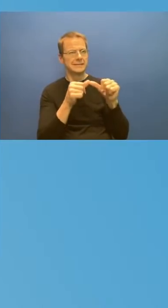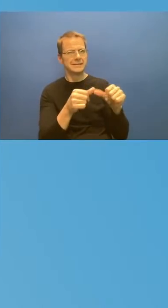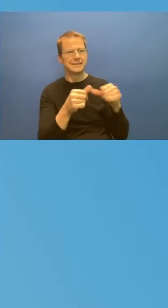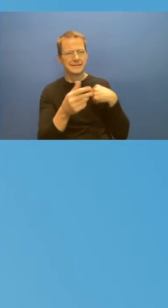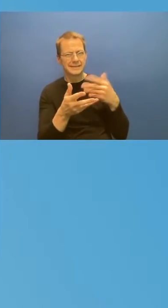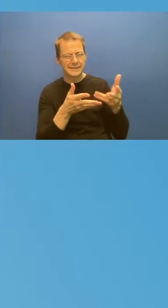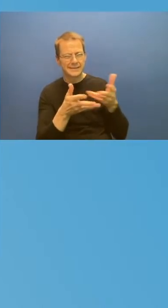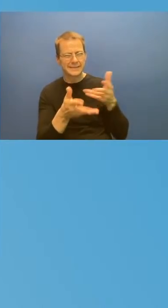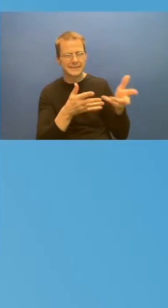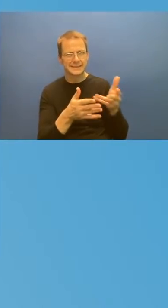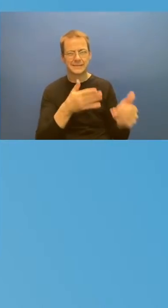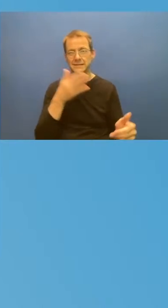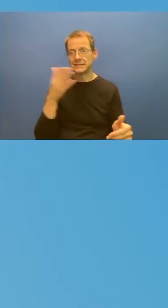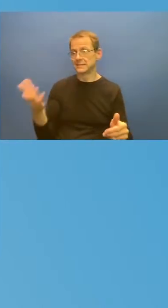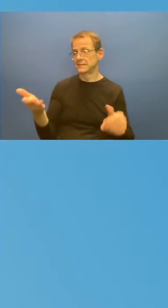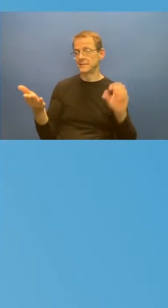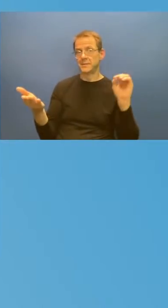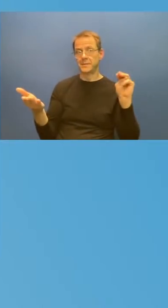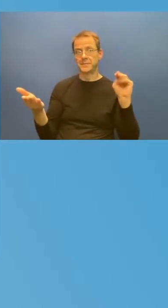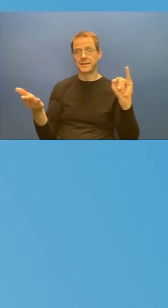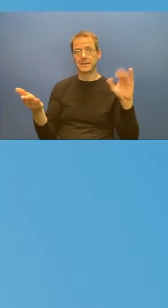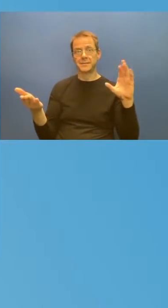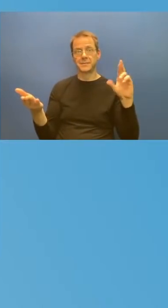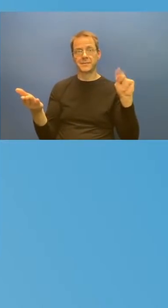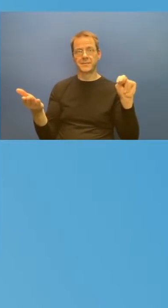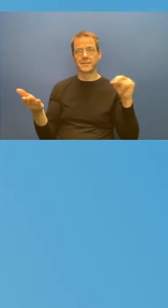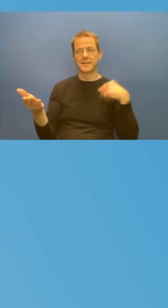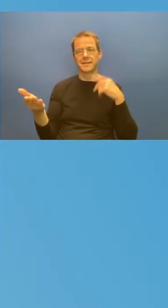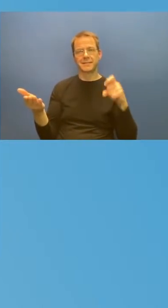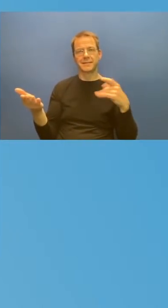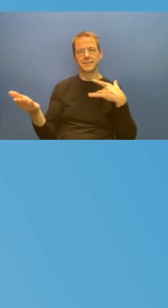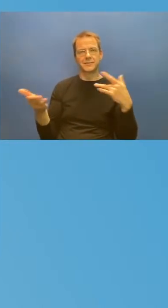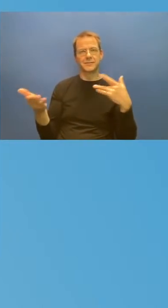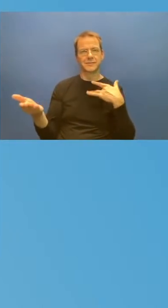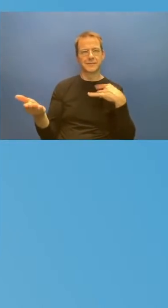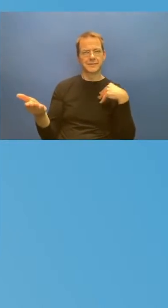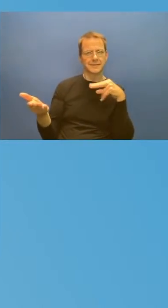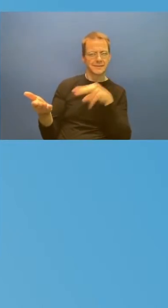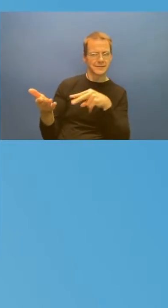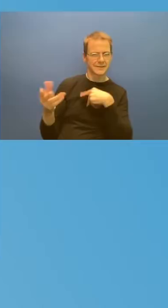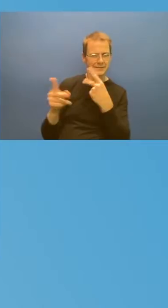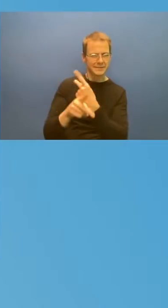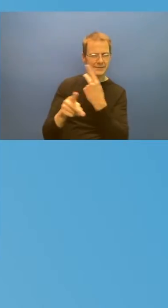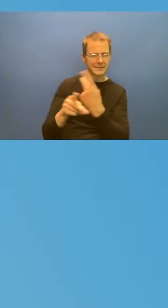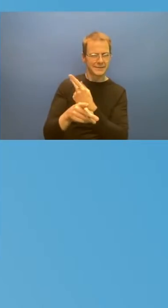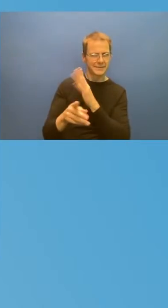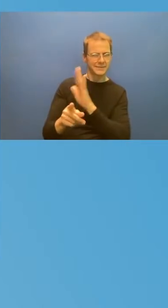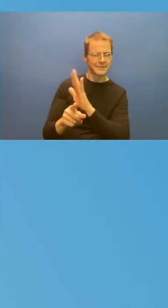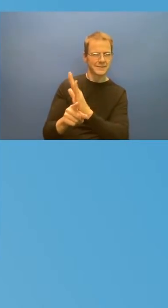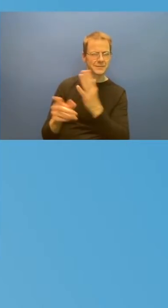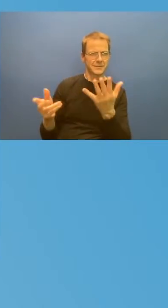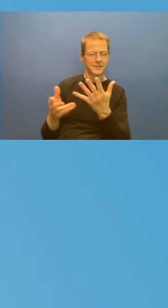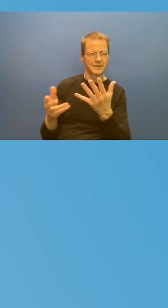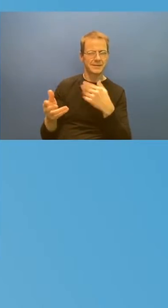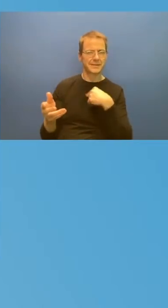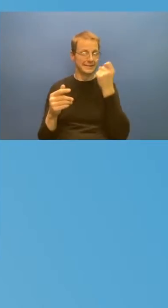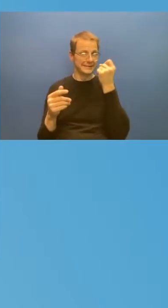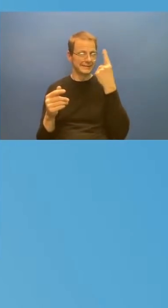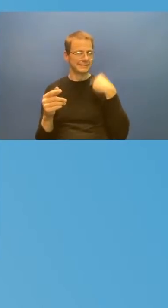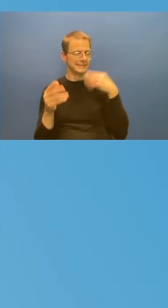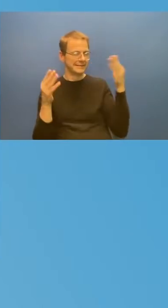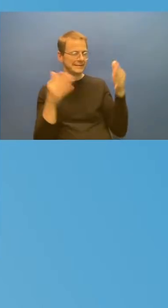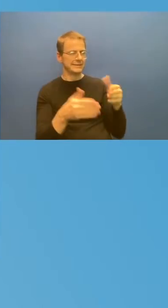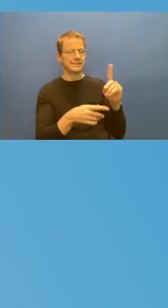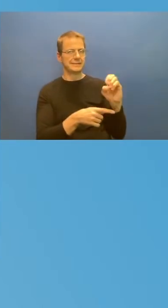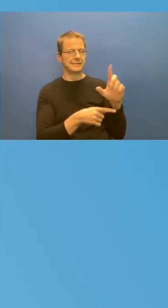but we have to appreciate that the things that we've been able to do in regards to mitigation measures are likely still